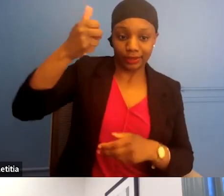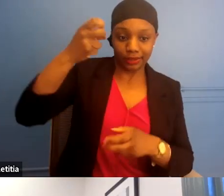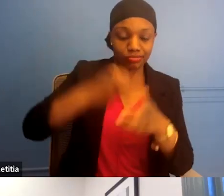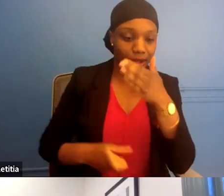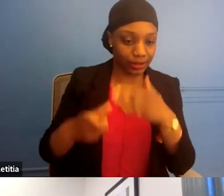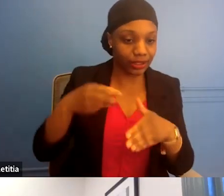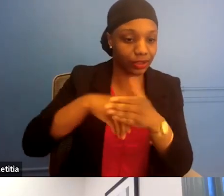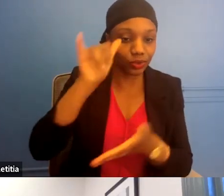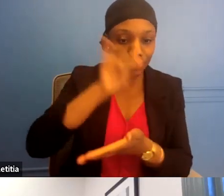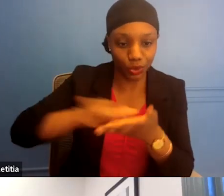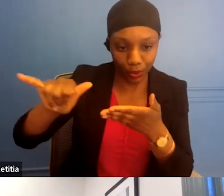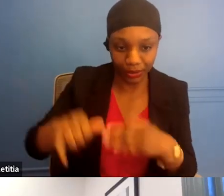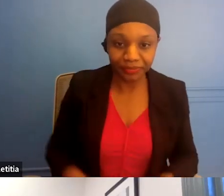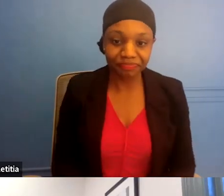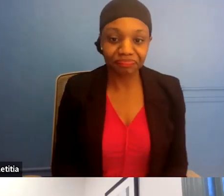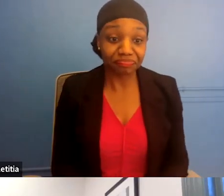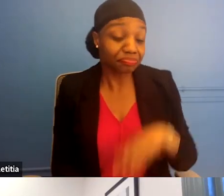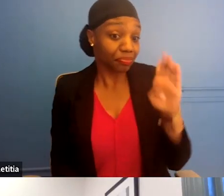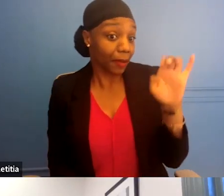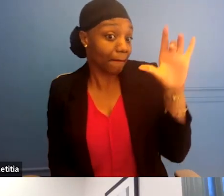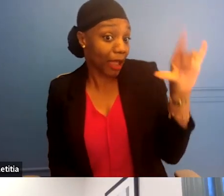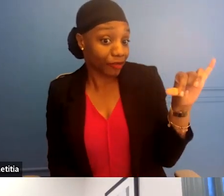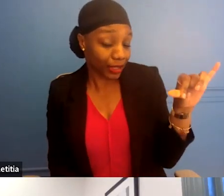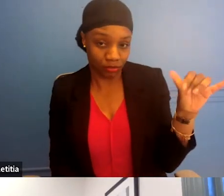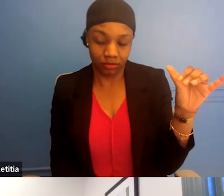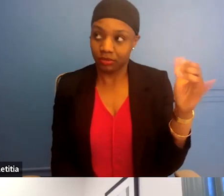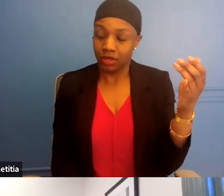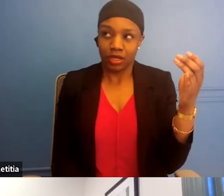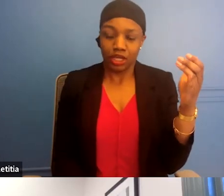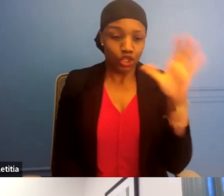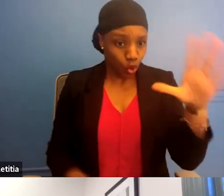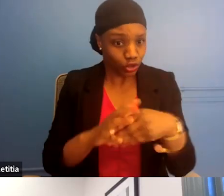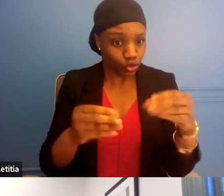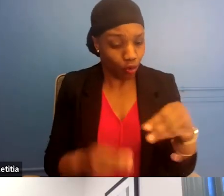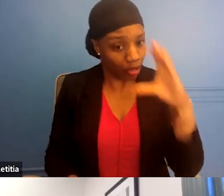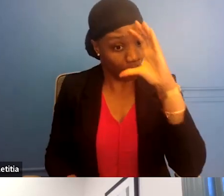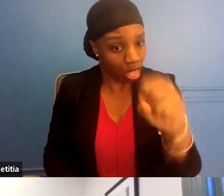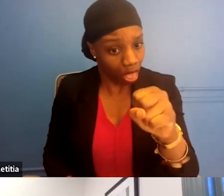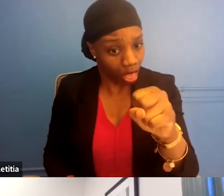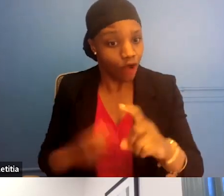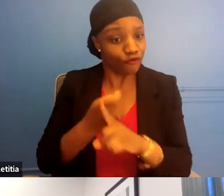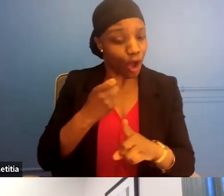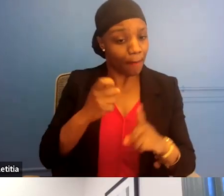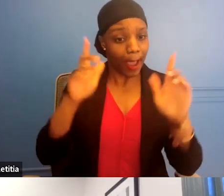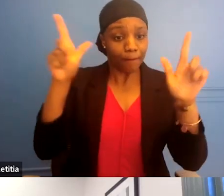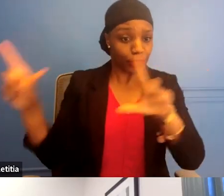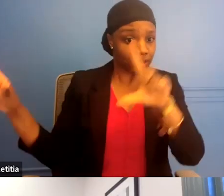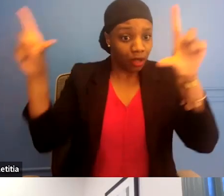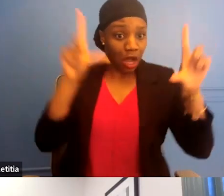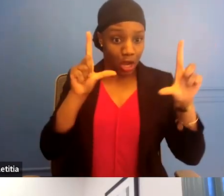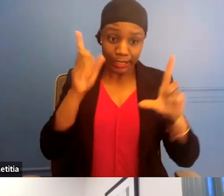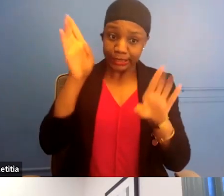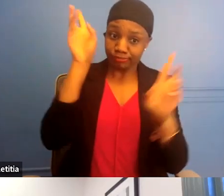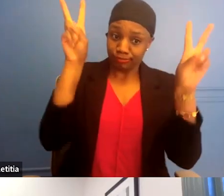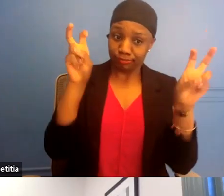So that is a very interesting story, from psychobiology to selling or buying Google shares. but